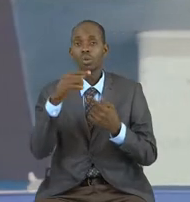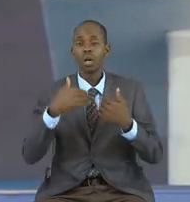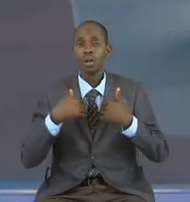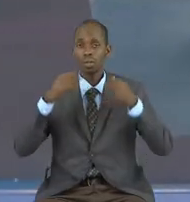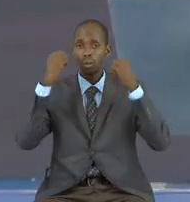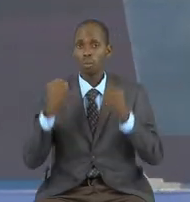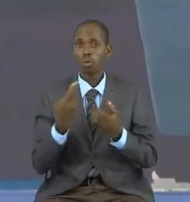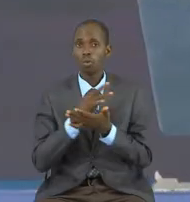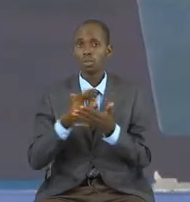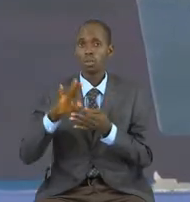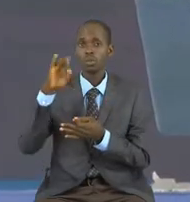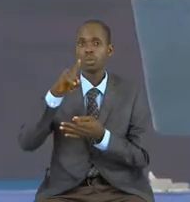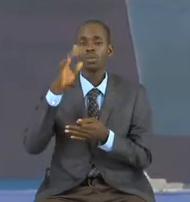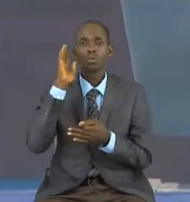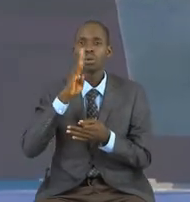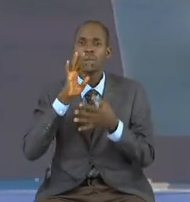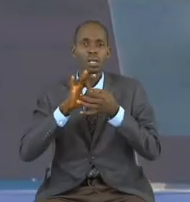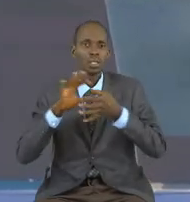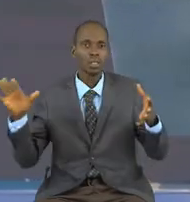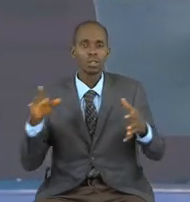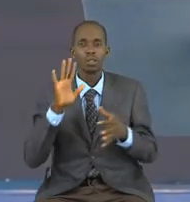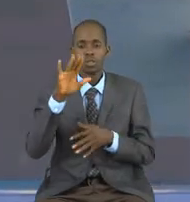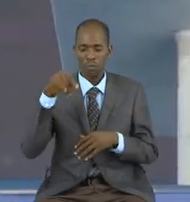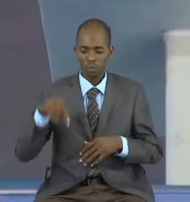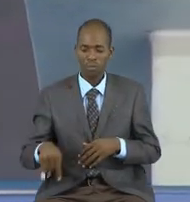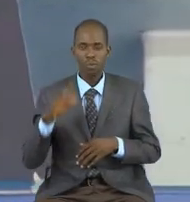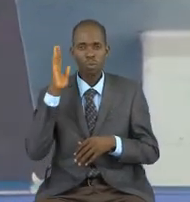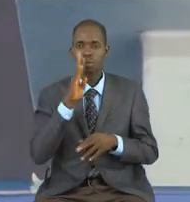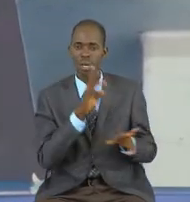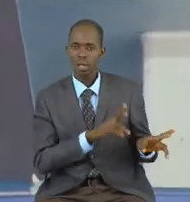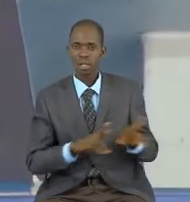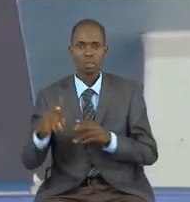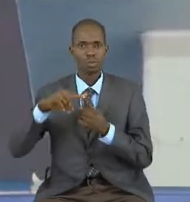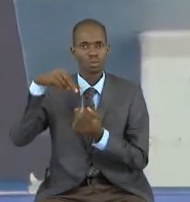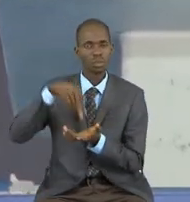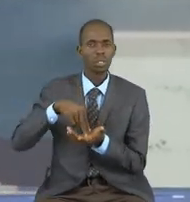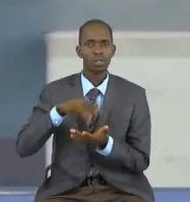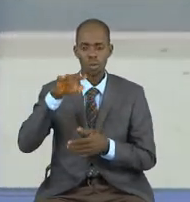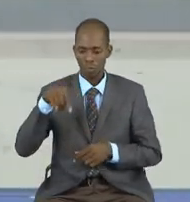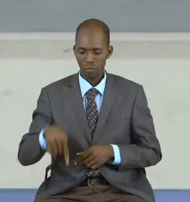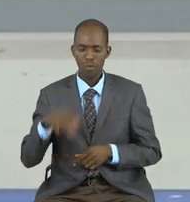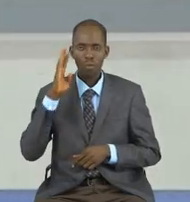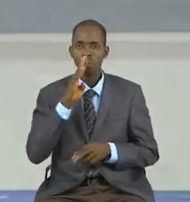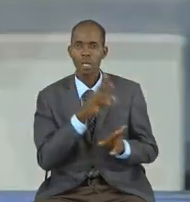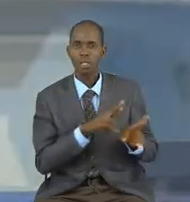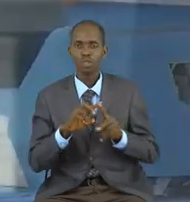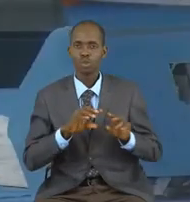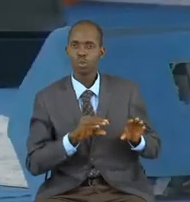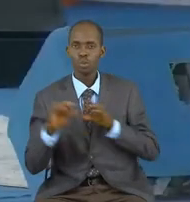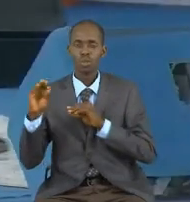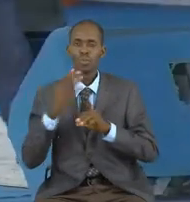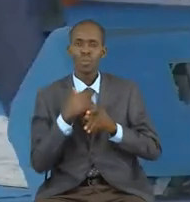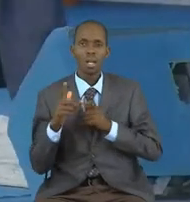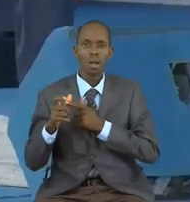Your feet will be ready to stand. Your feet will be able to move. And your feet will run to the place